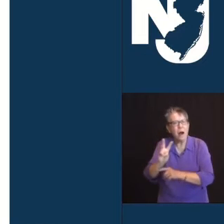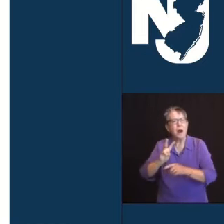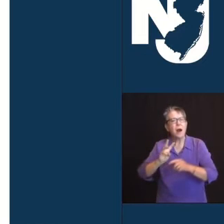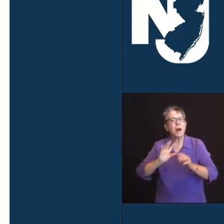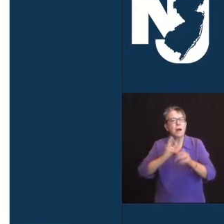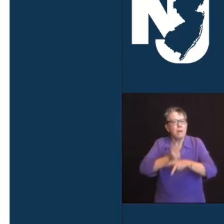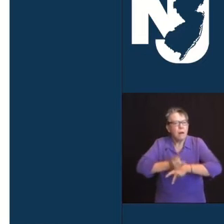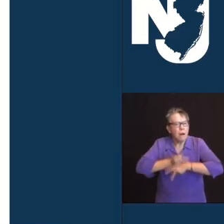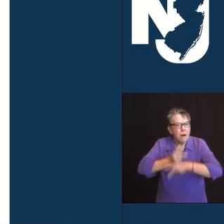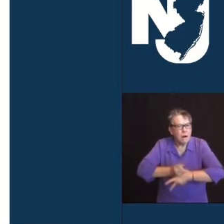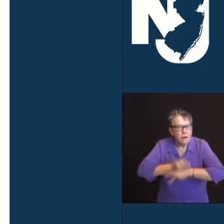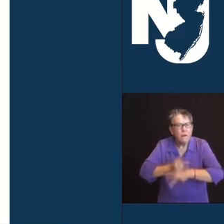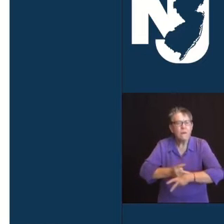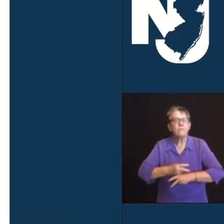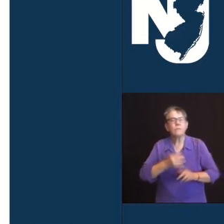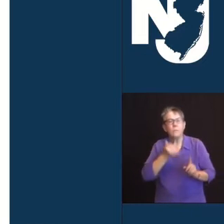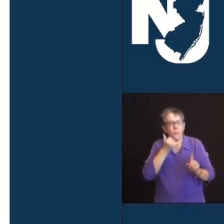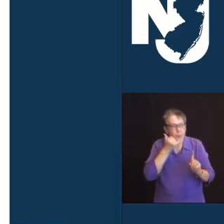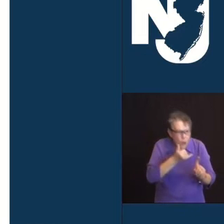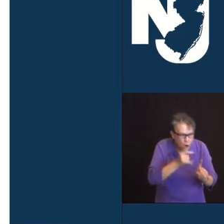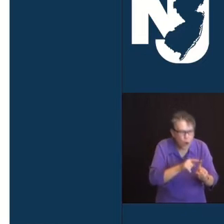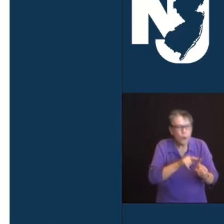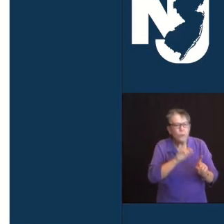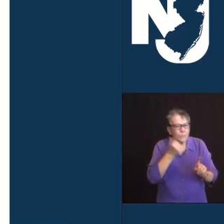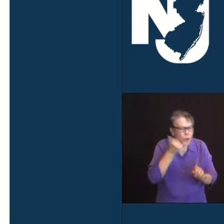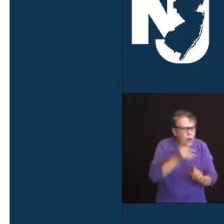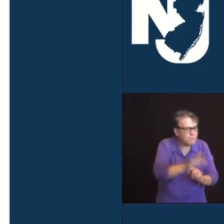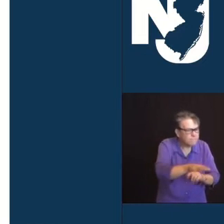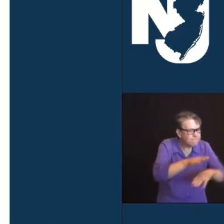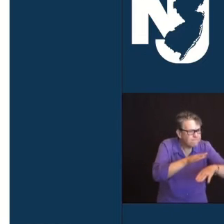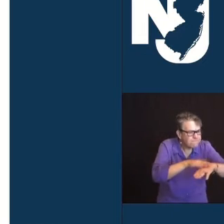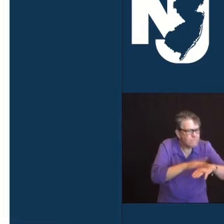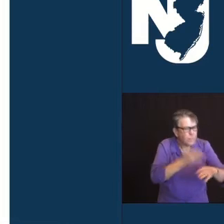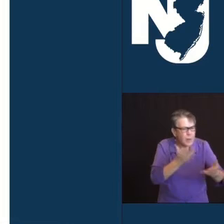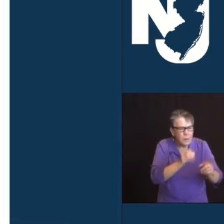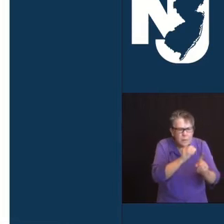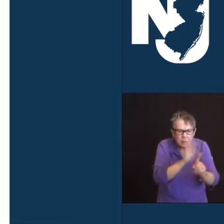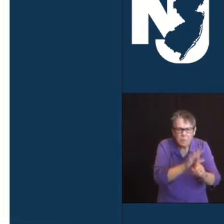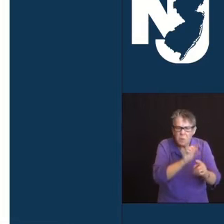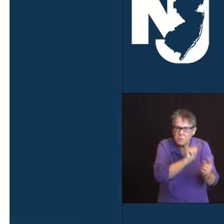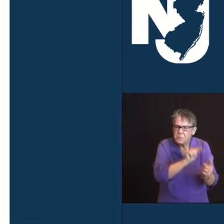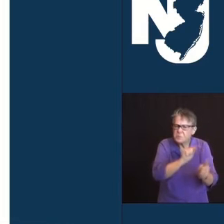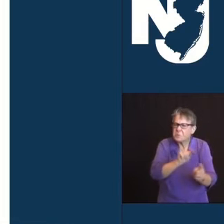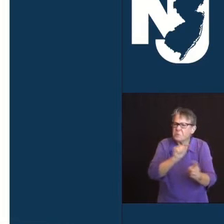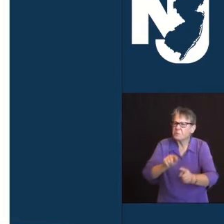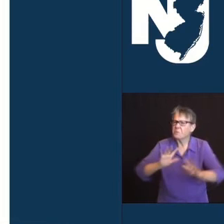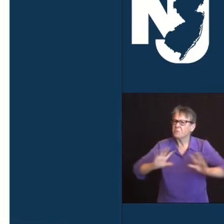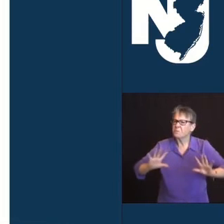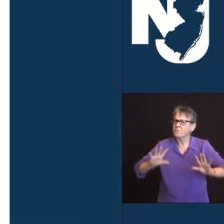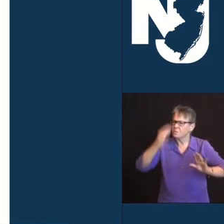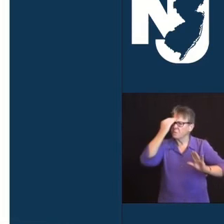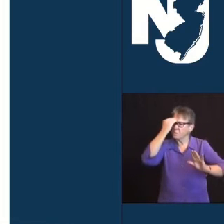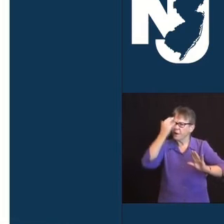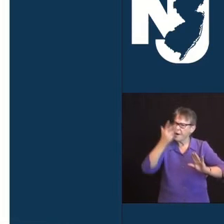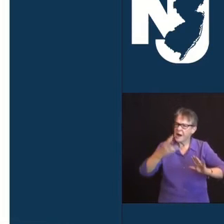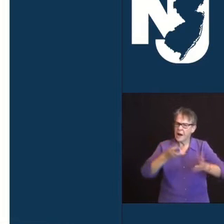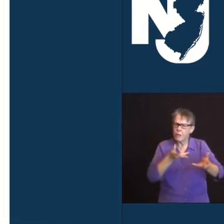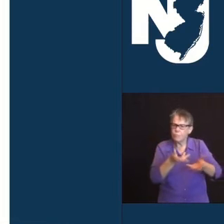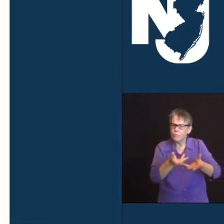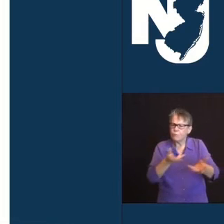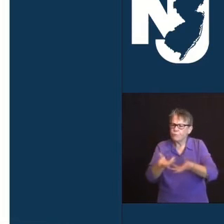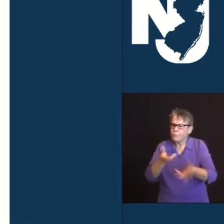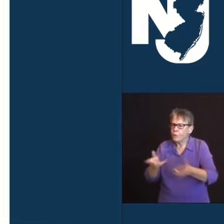contact tracers are our fellow New Jerseyans, and we are committed to continuing to hire New Jerseyans for this important